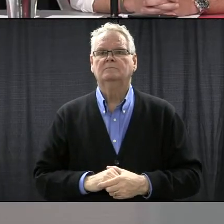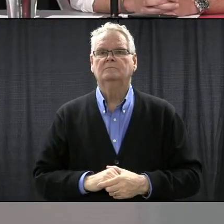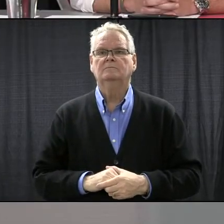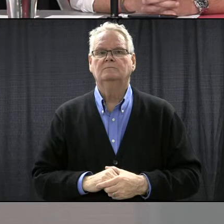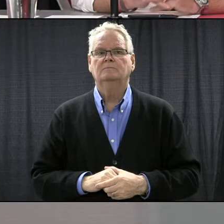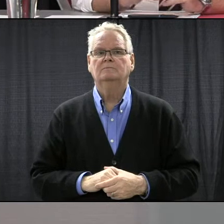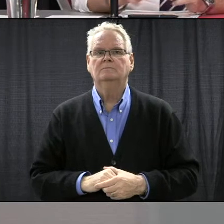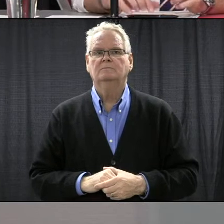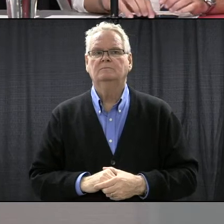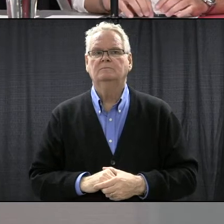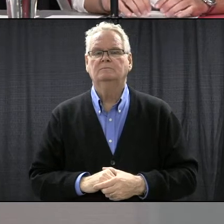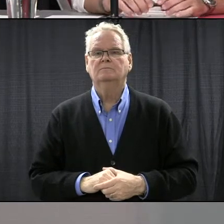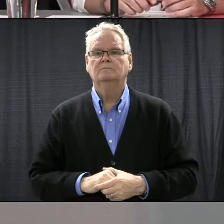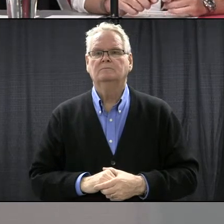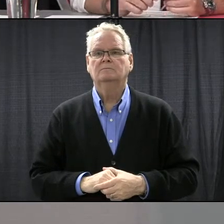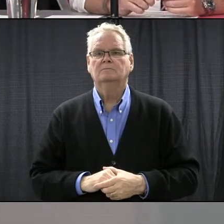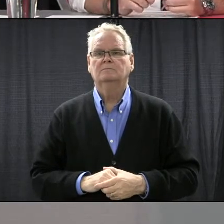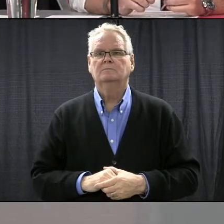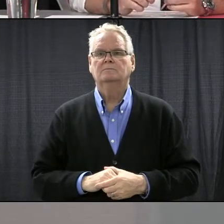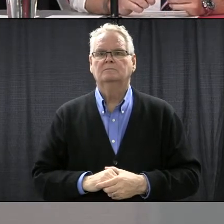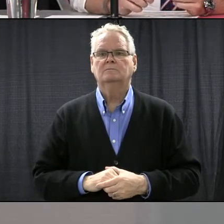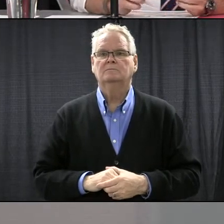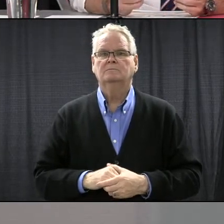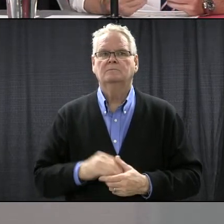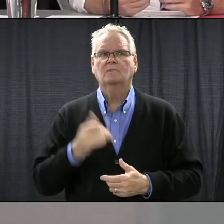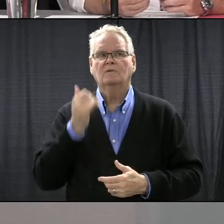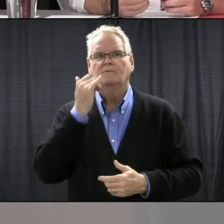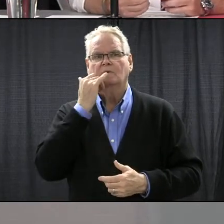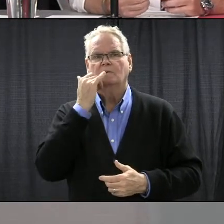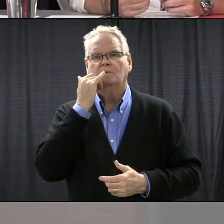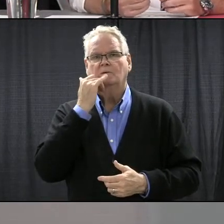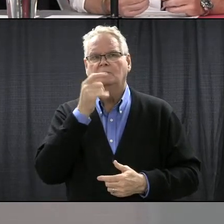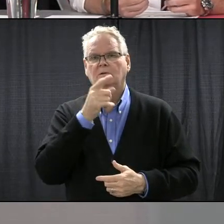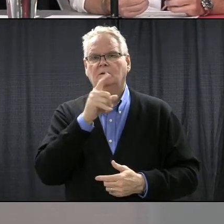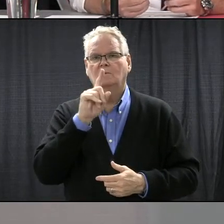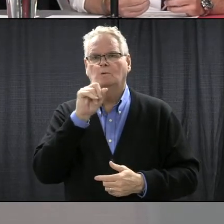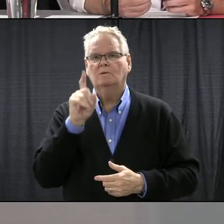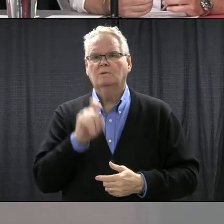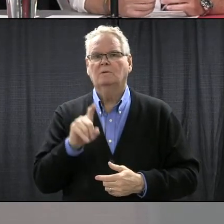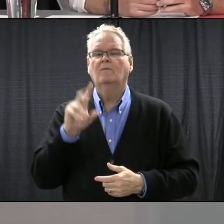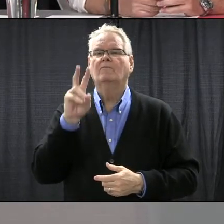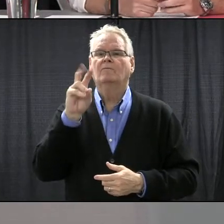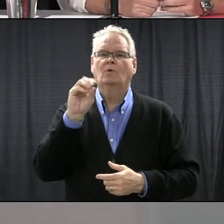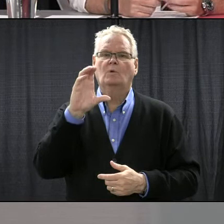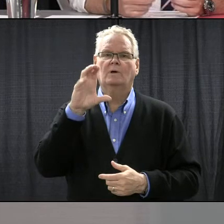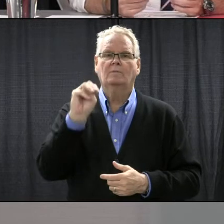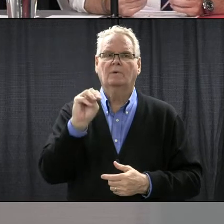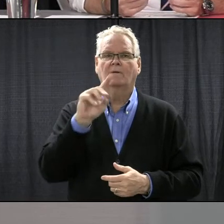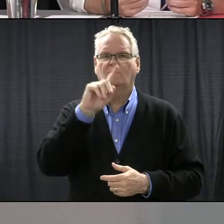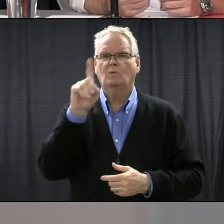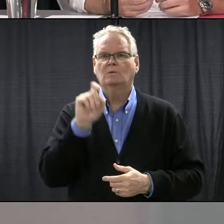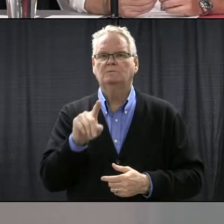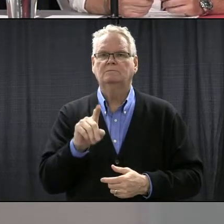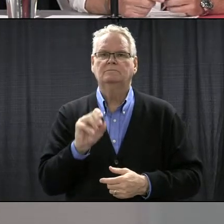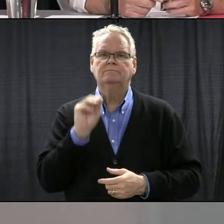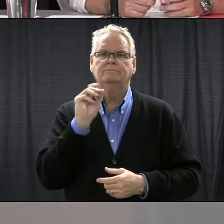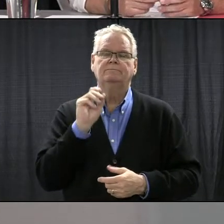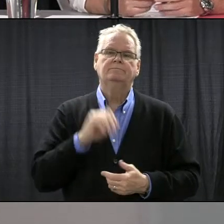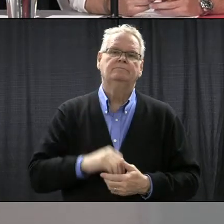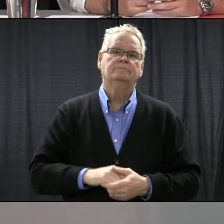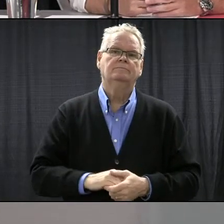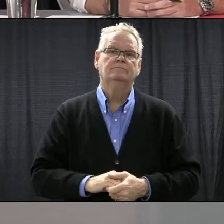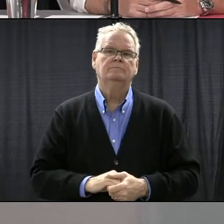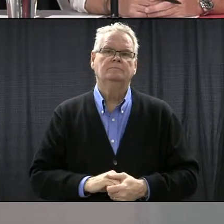We will now go to the phone. Our next questions are from Richard Duggan with VOCM. Please go ahead. Thank you. With some